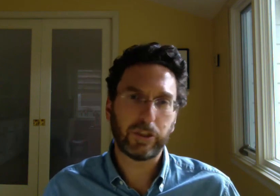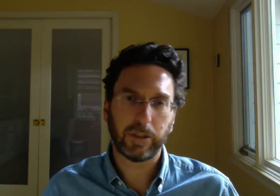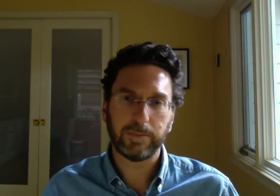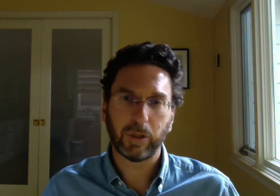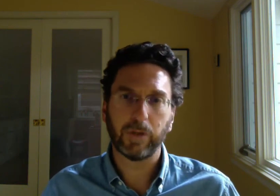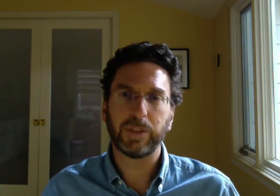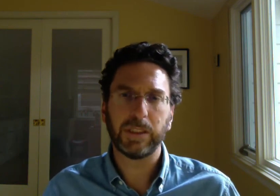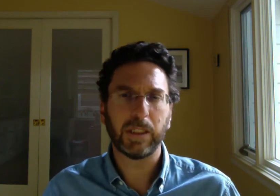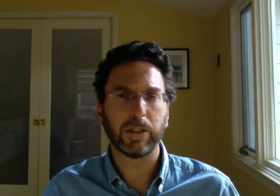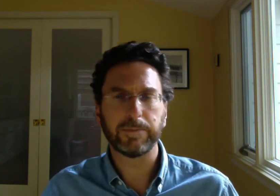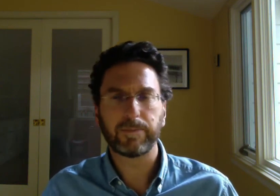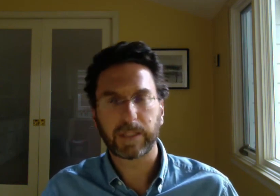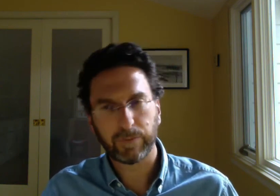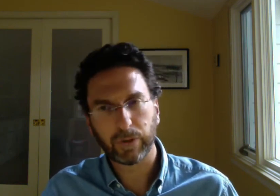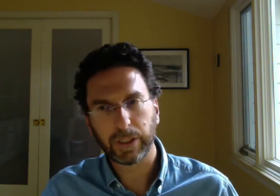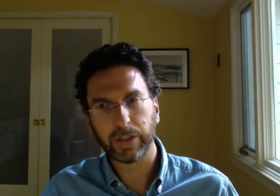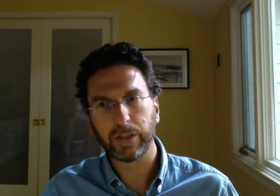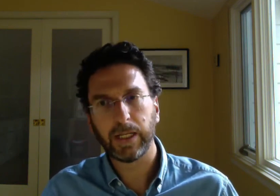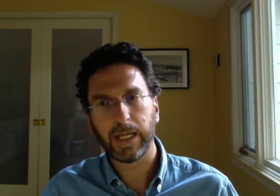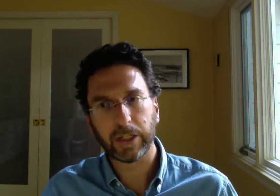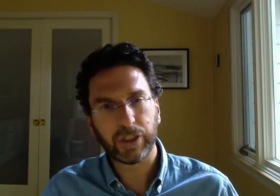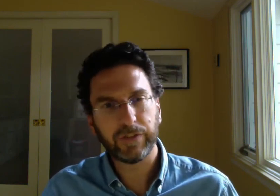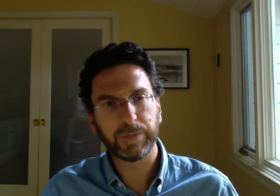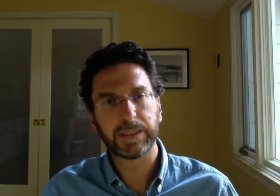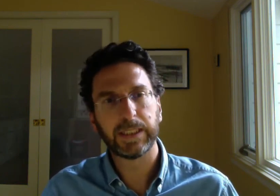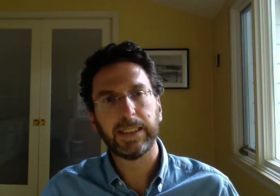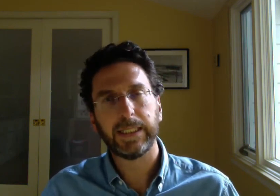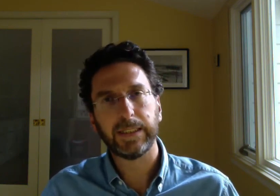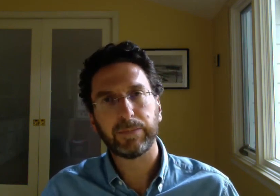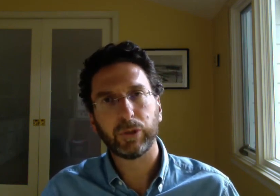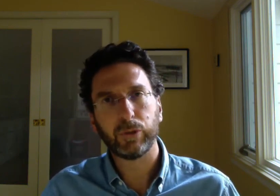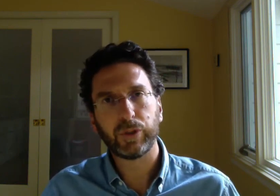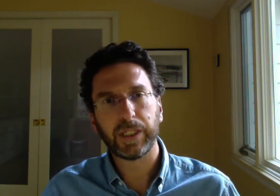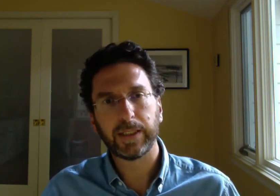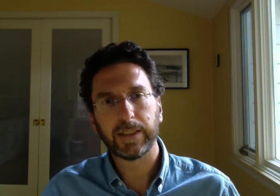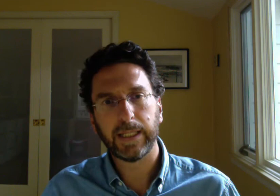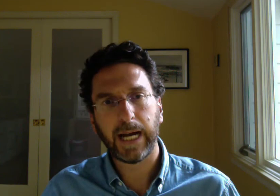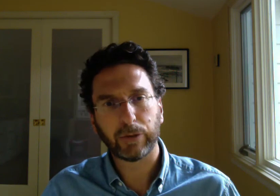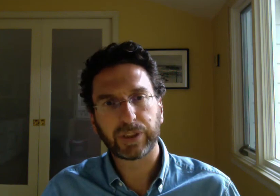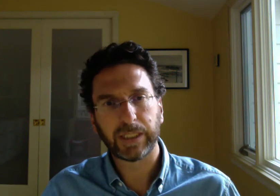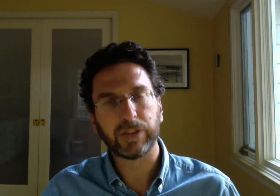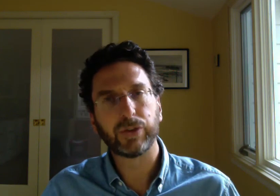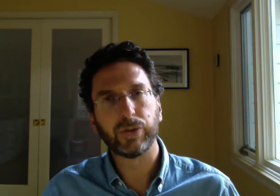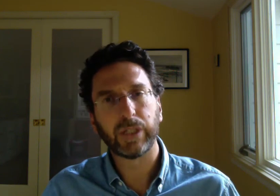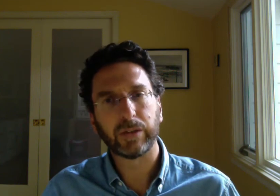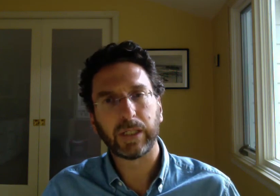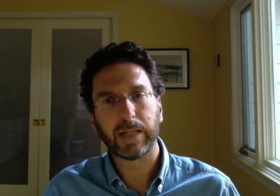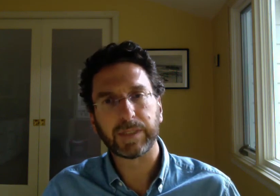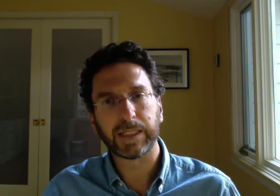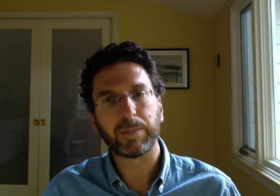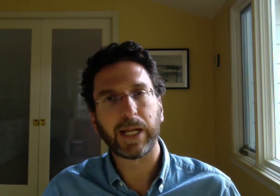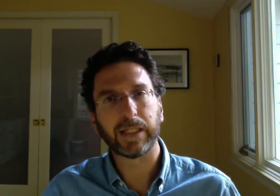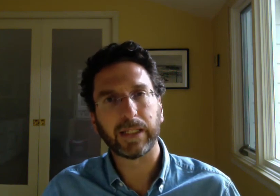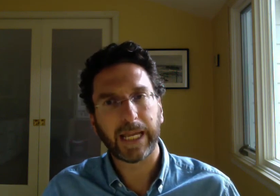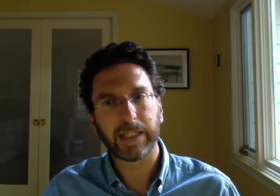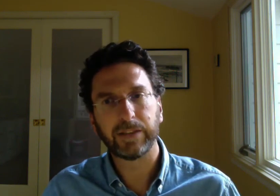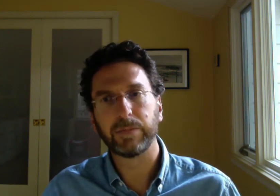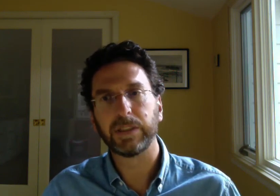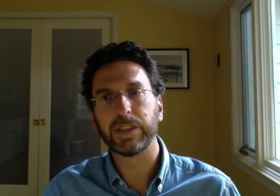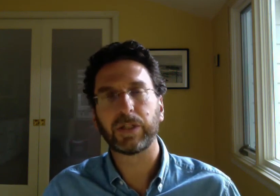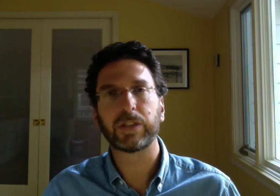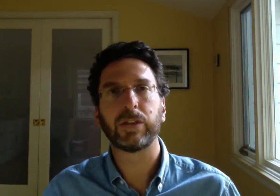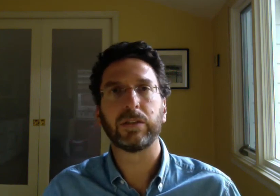Teacher of the Year for her achievements in producing outstanding student outcomes and applying